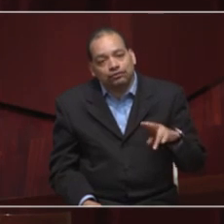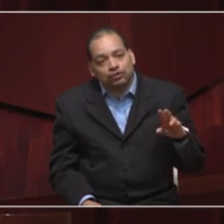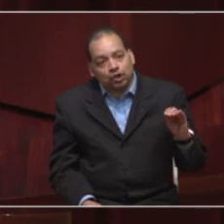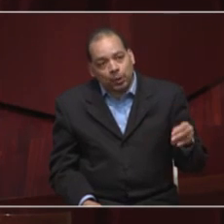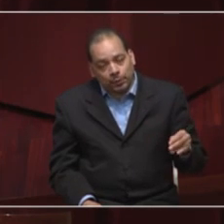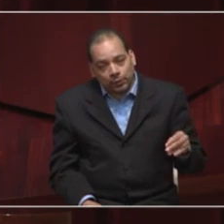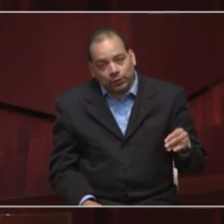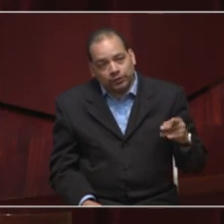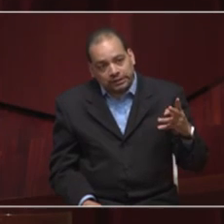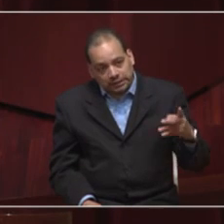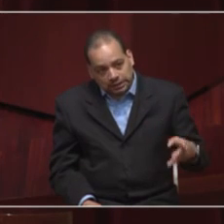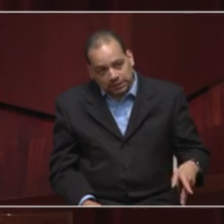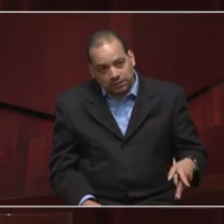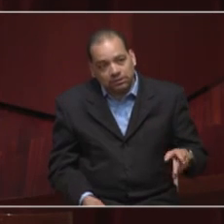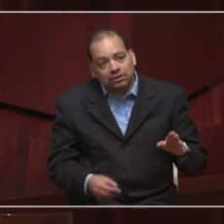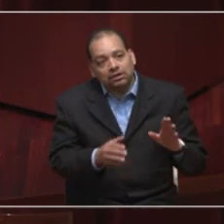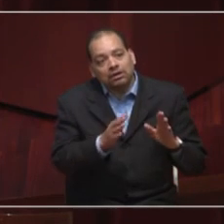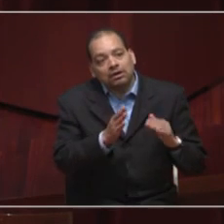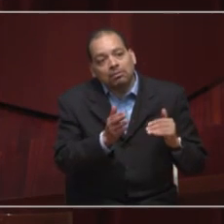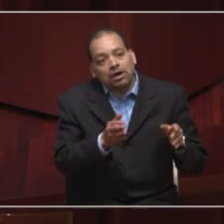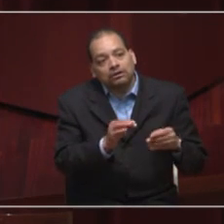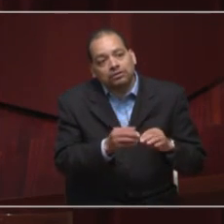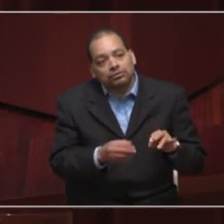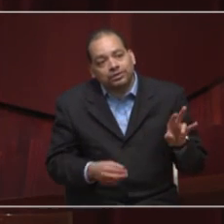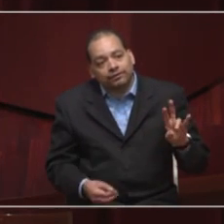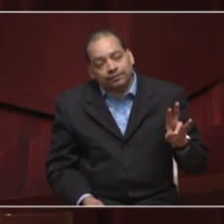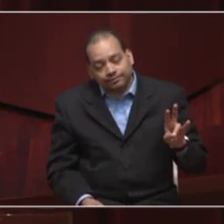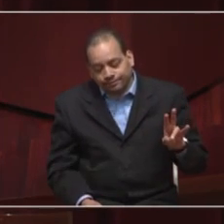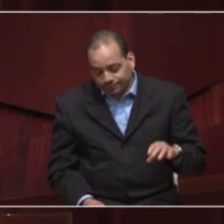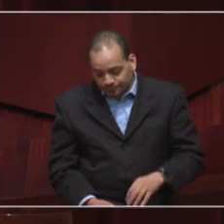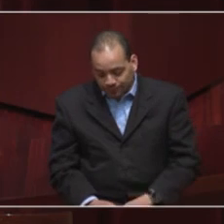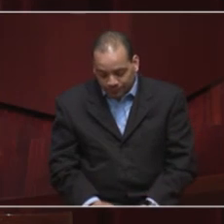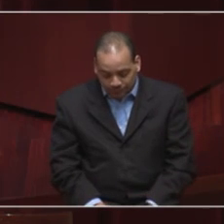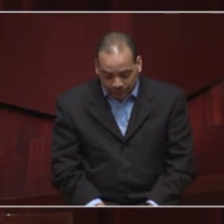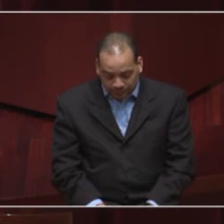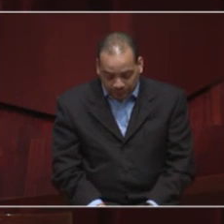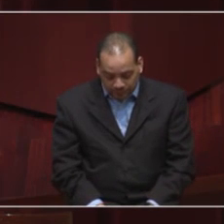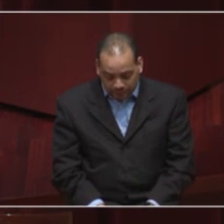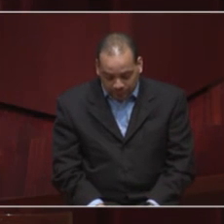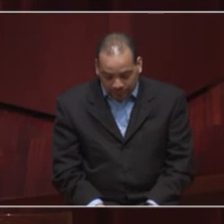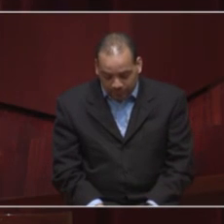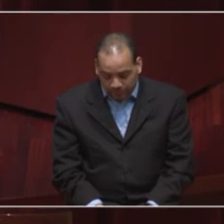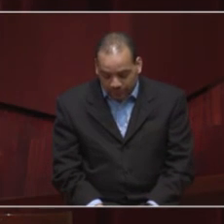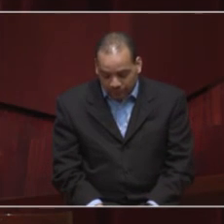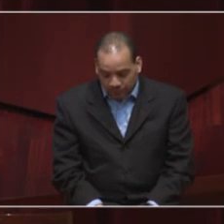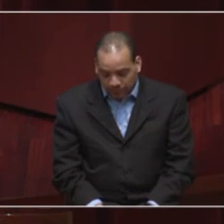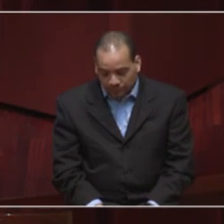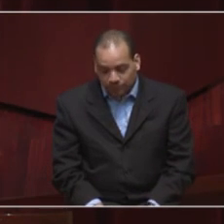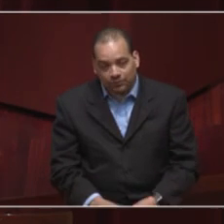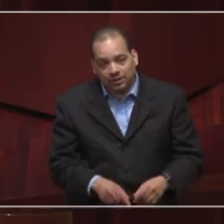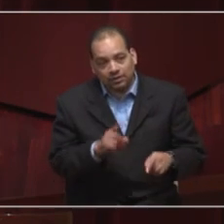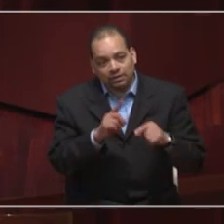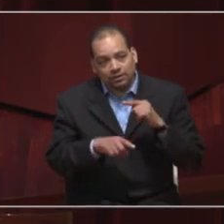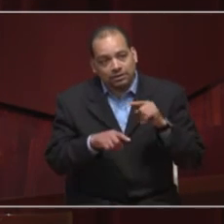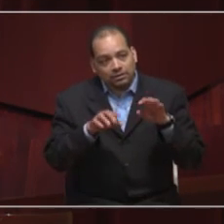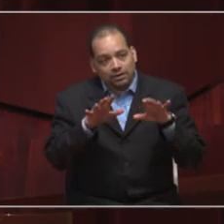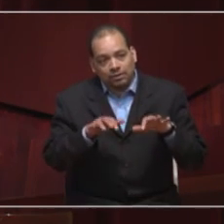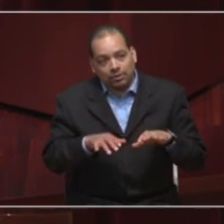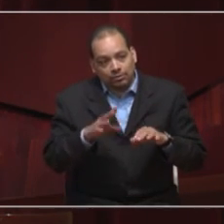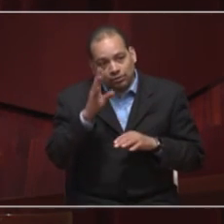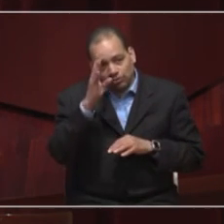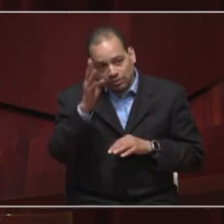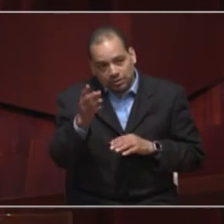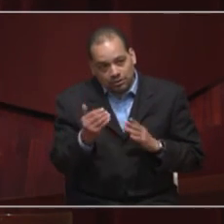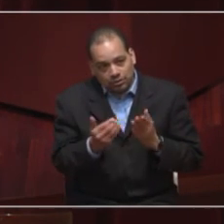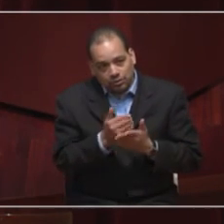other thing, box number 7, okay? It won't allow anybody to type in and create a new